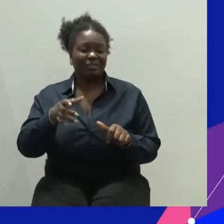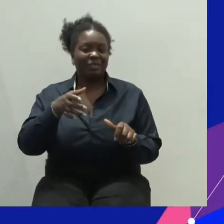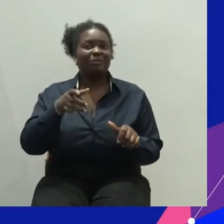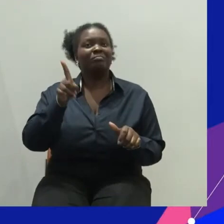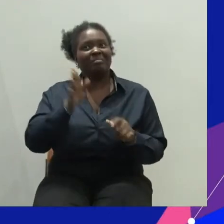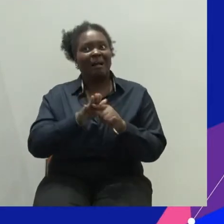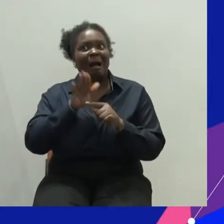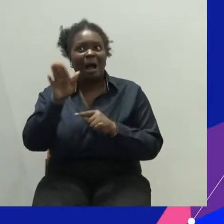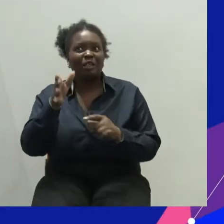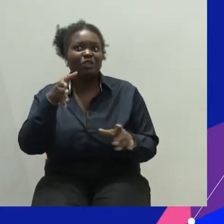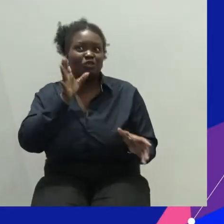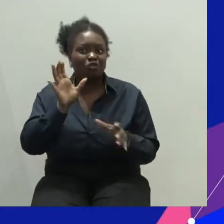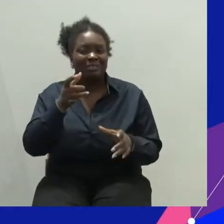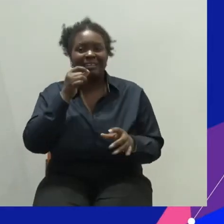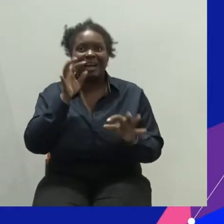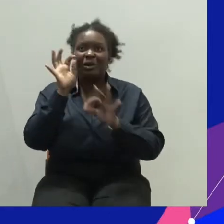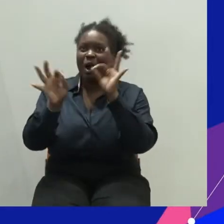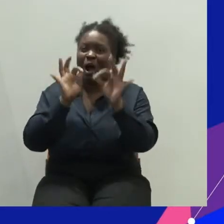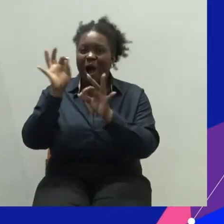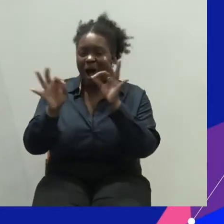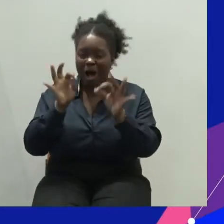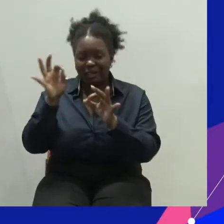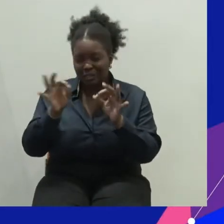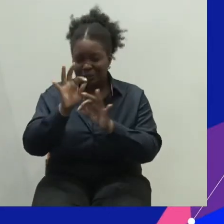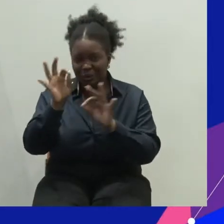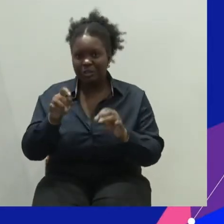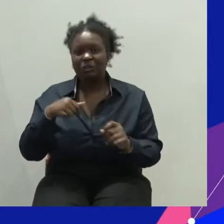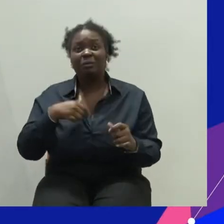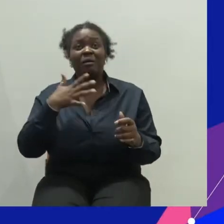to give Kristala a break. Please join me in thanking